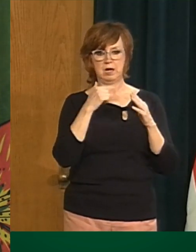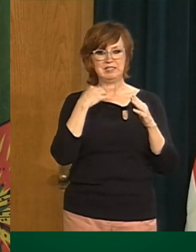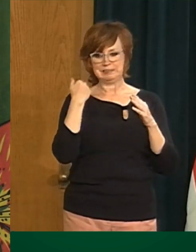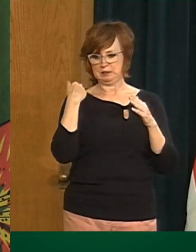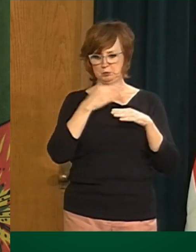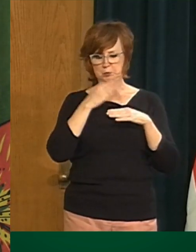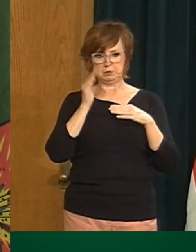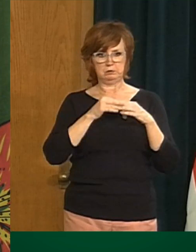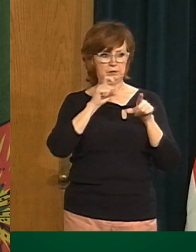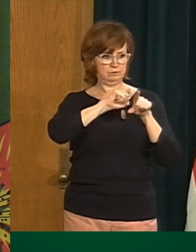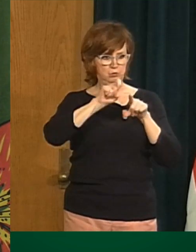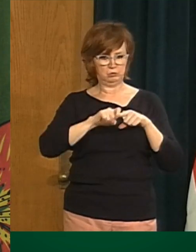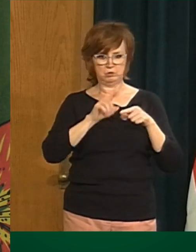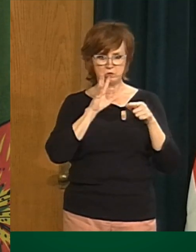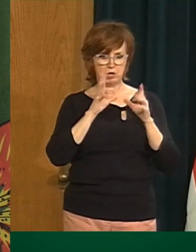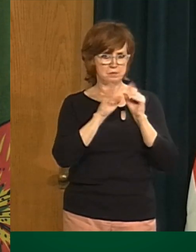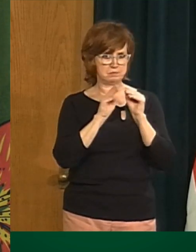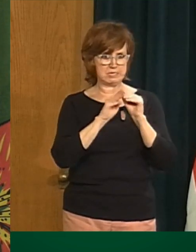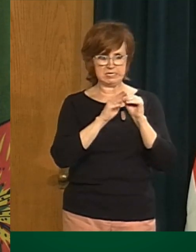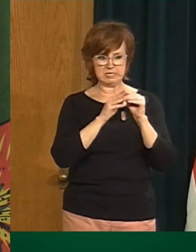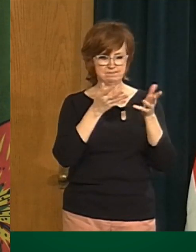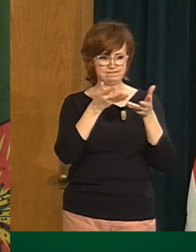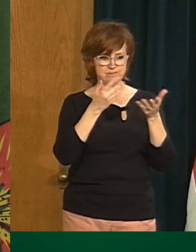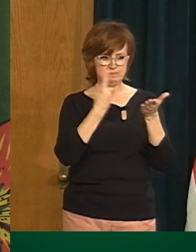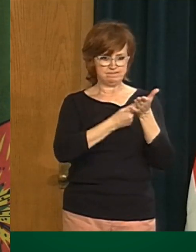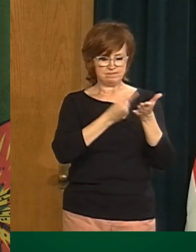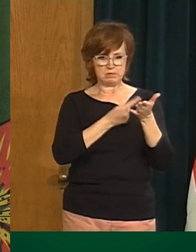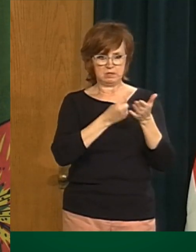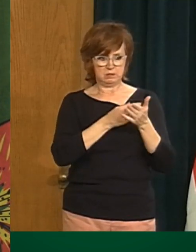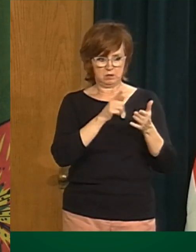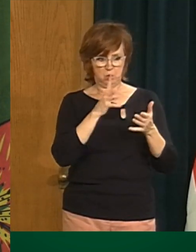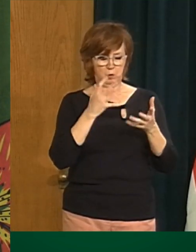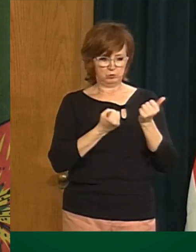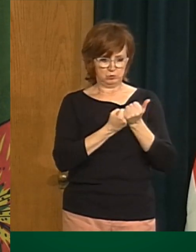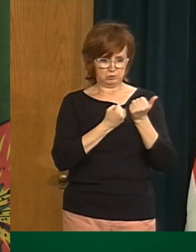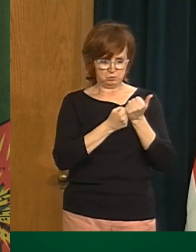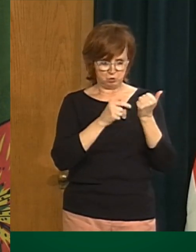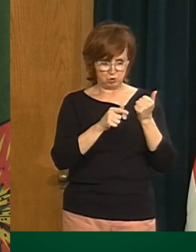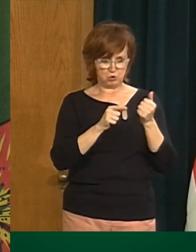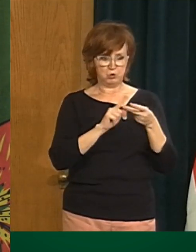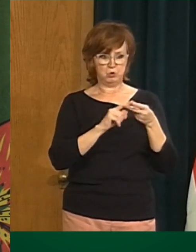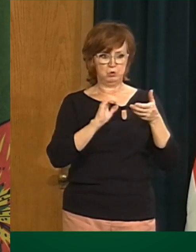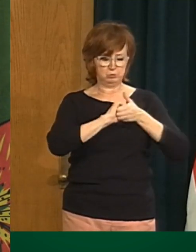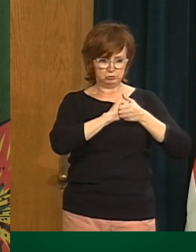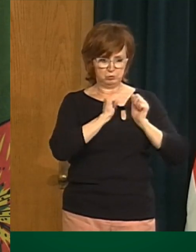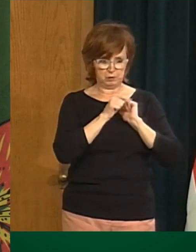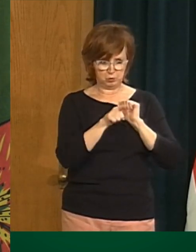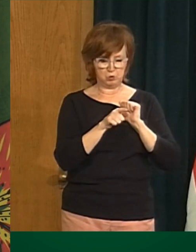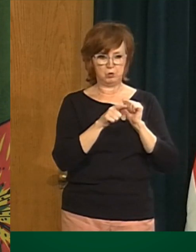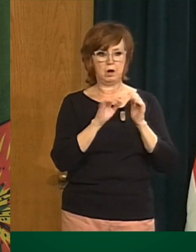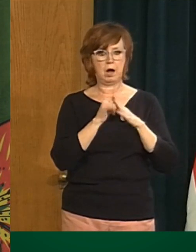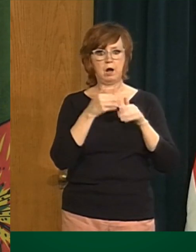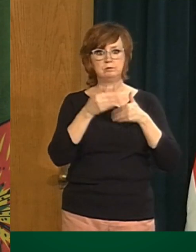leaders, ensuring that we are supporting not only their initiatives, but how this province can take a more active role